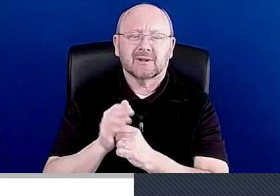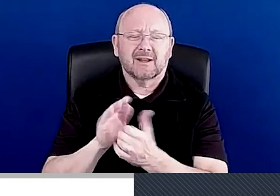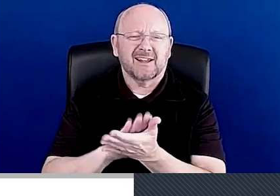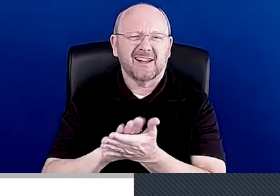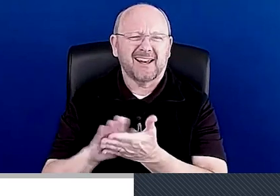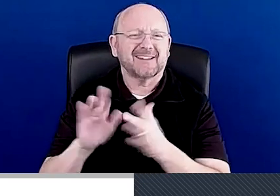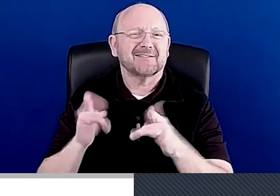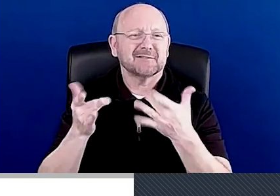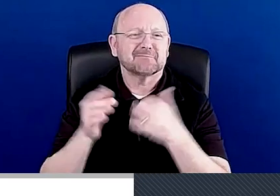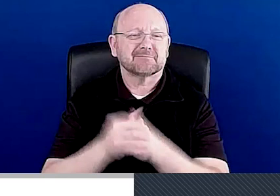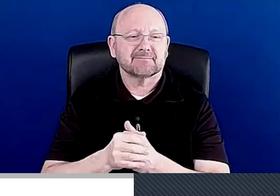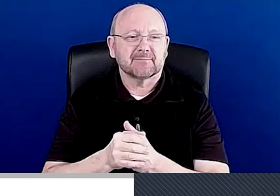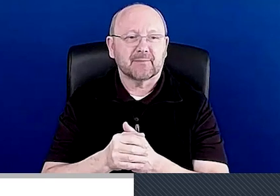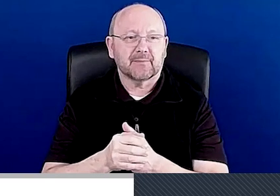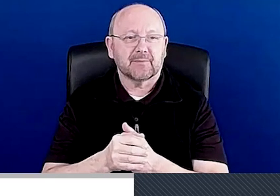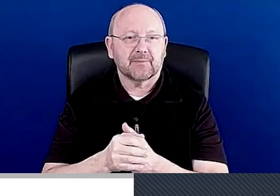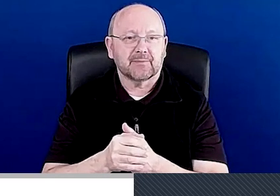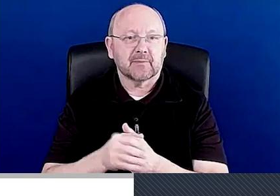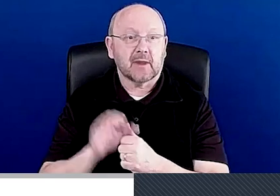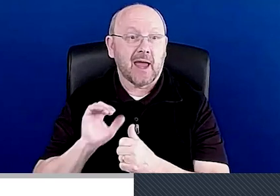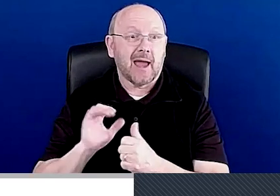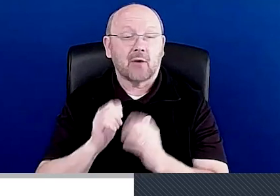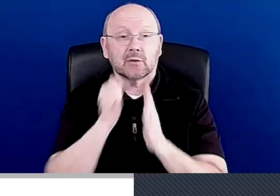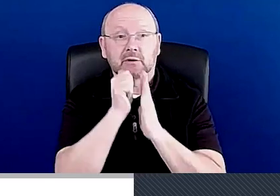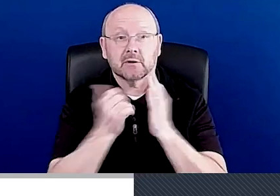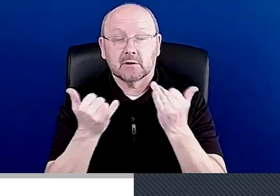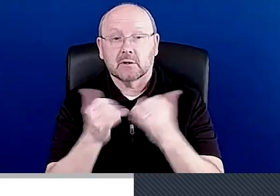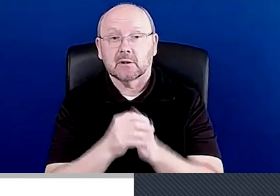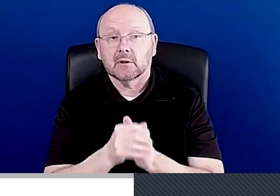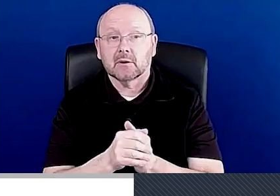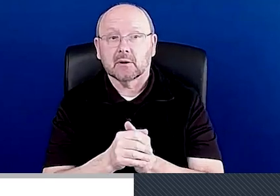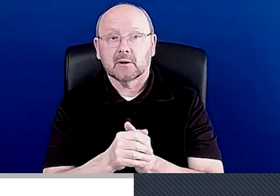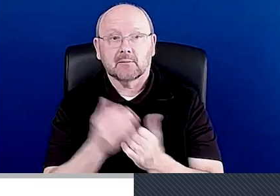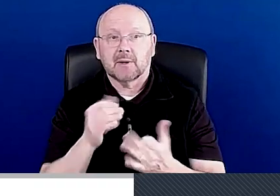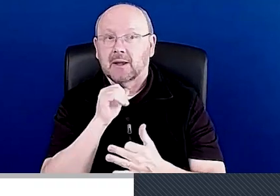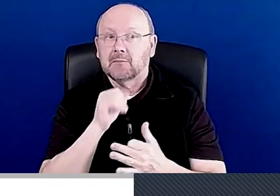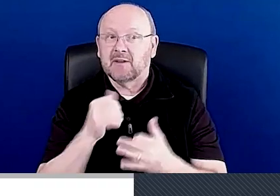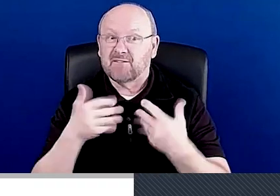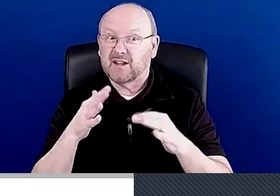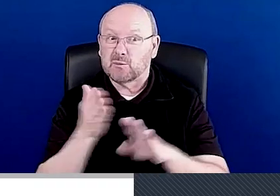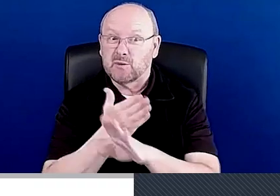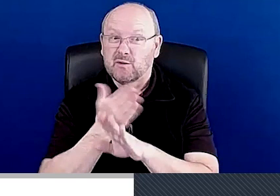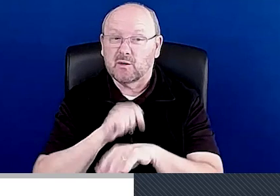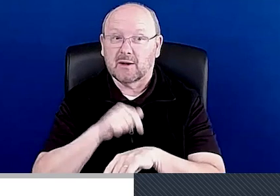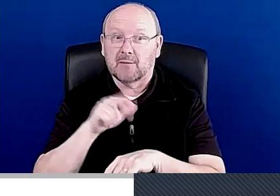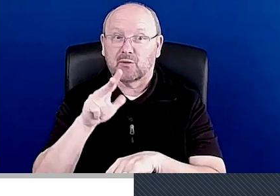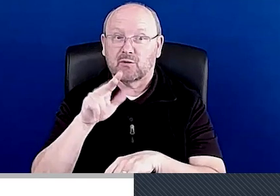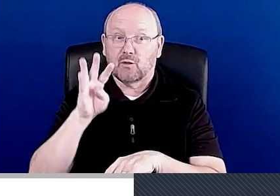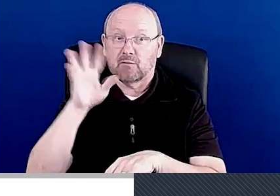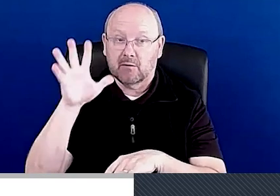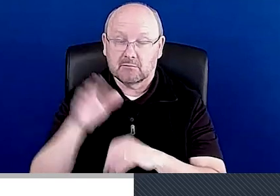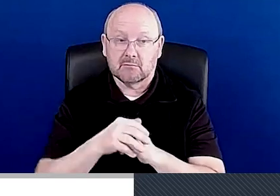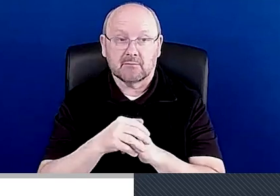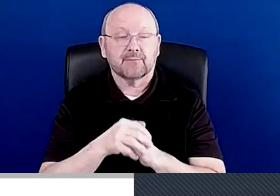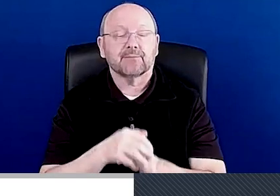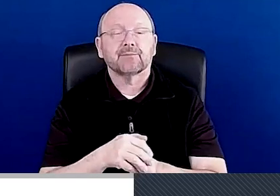So, okay, so here's our agenda. We probably will not go till 3:45, but we want to talk in general